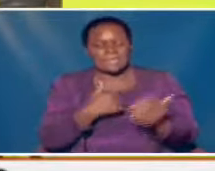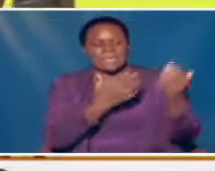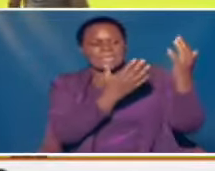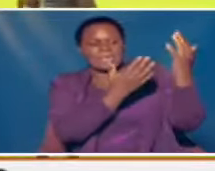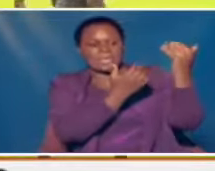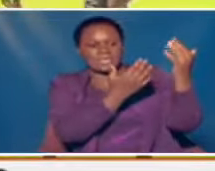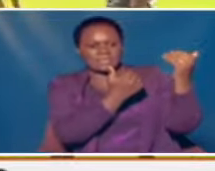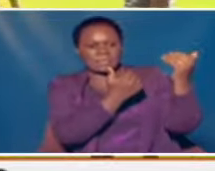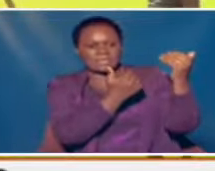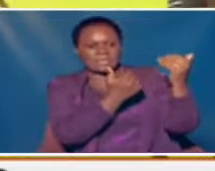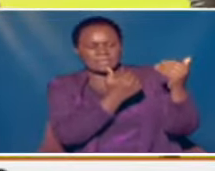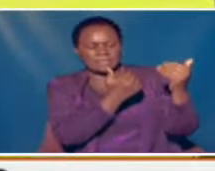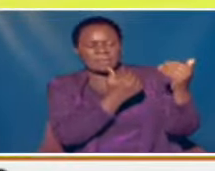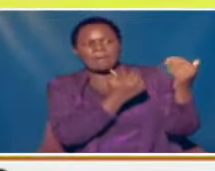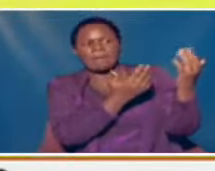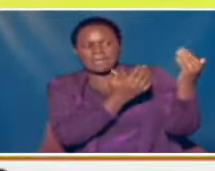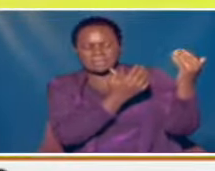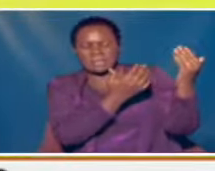expecting